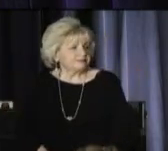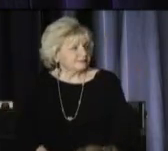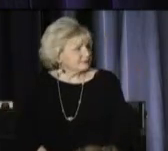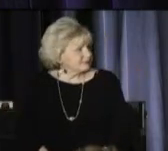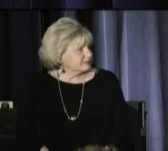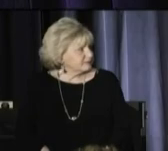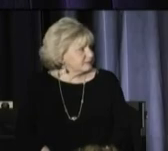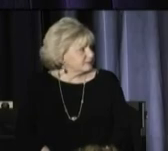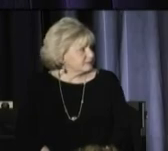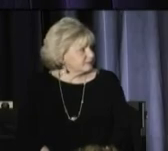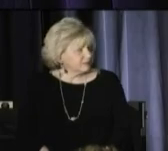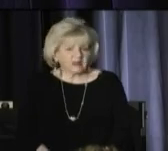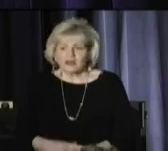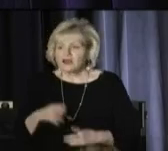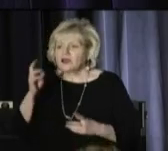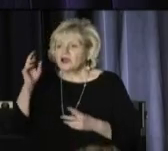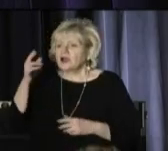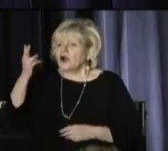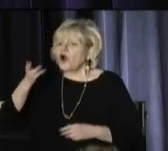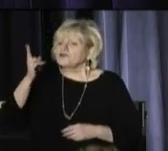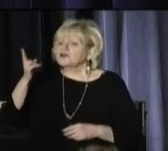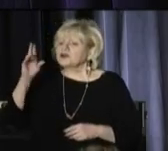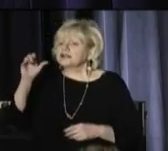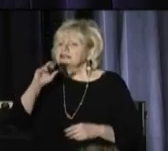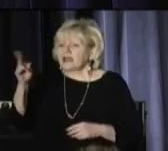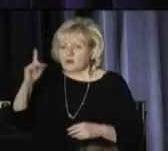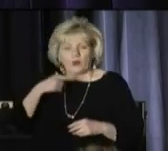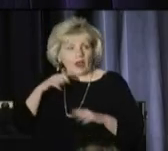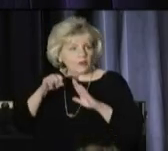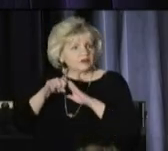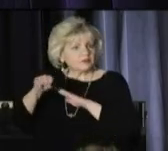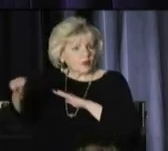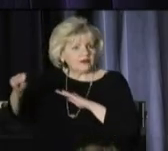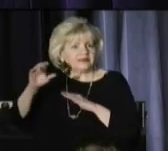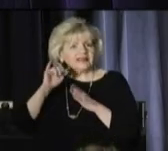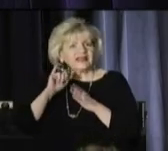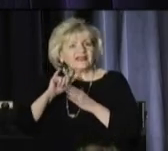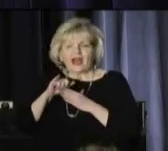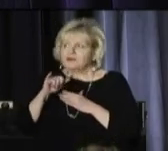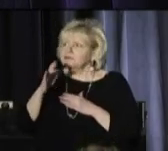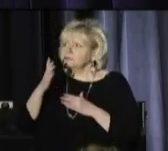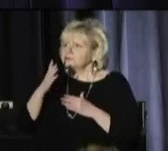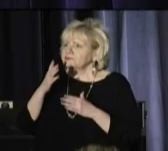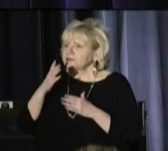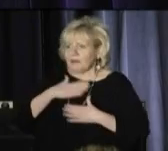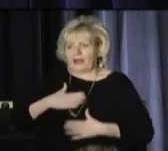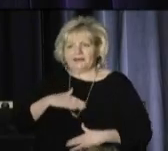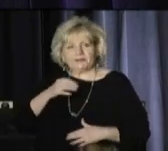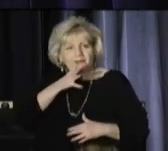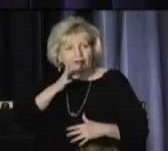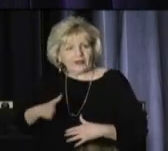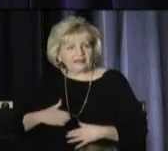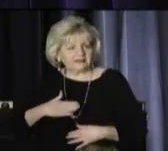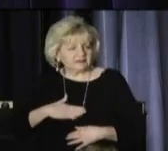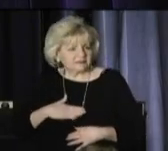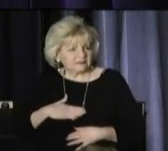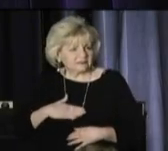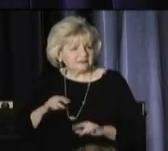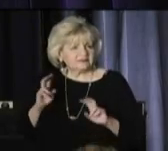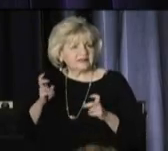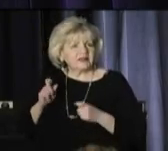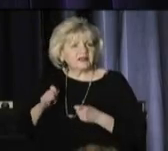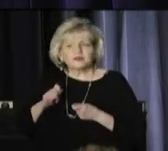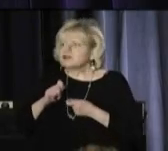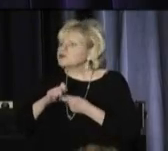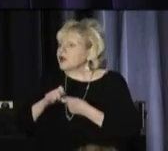Hartford, Connecticut, where I was born, is like the body my mother currently inhabits, a betrayal, a